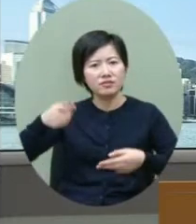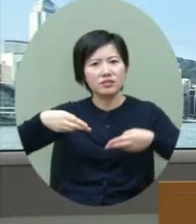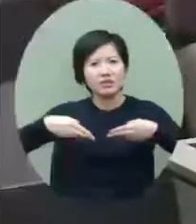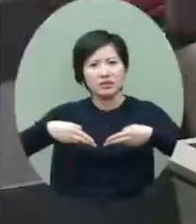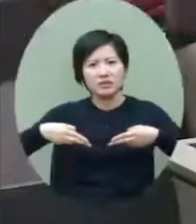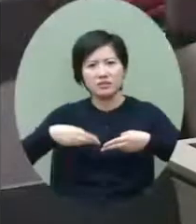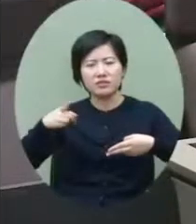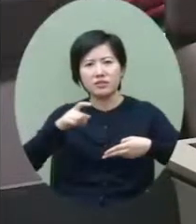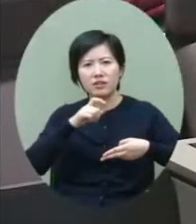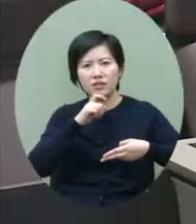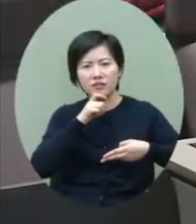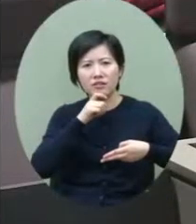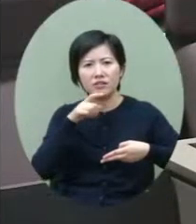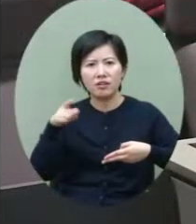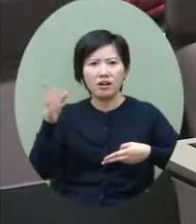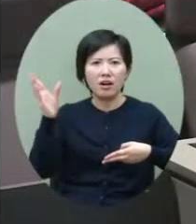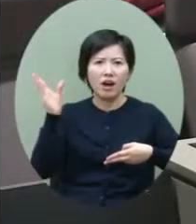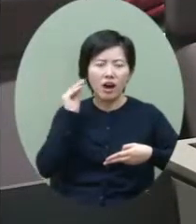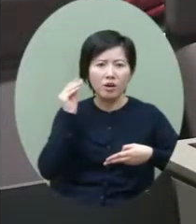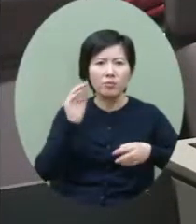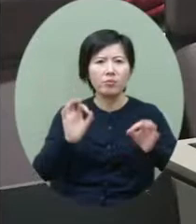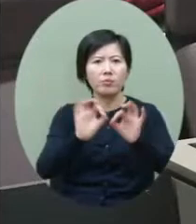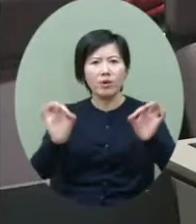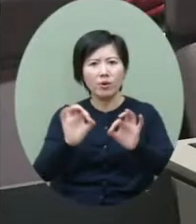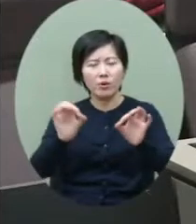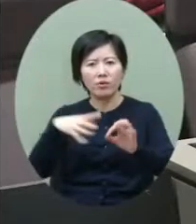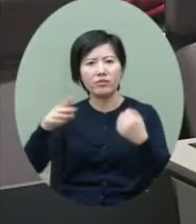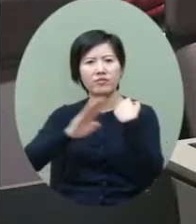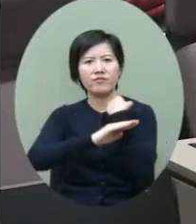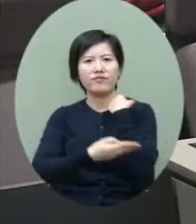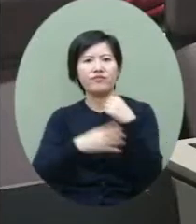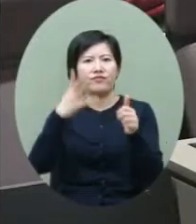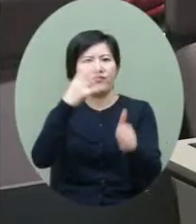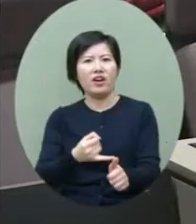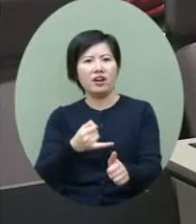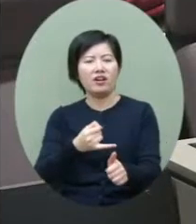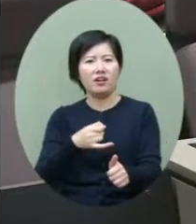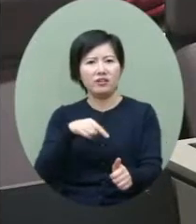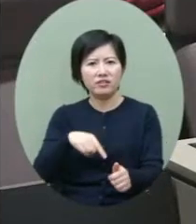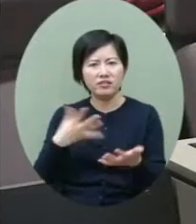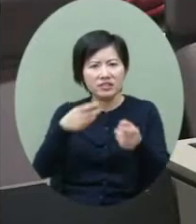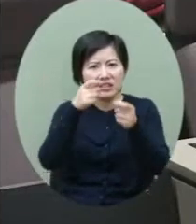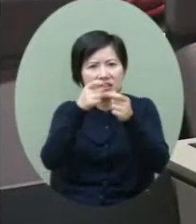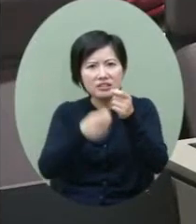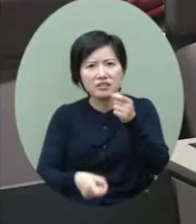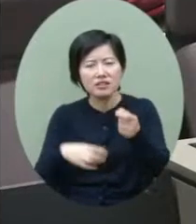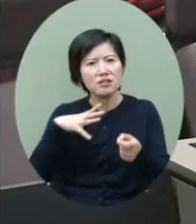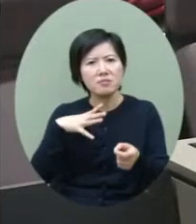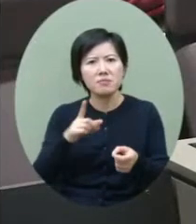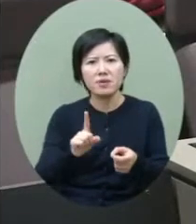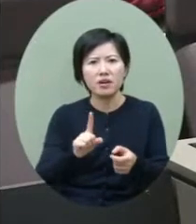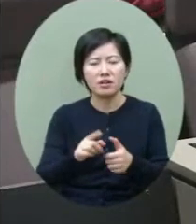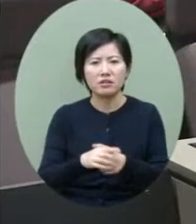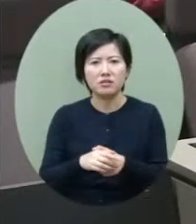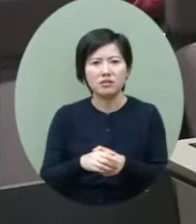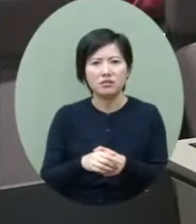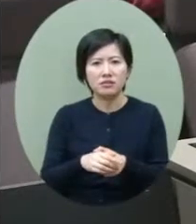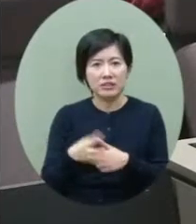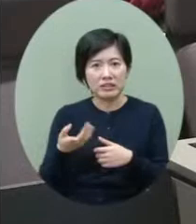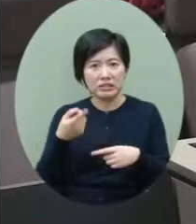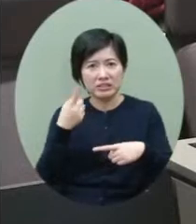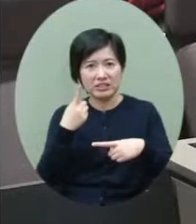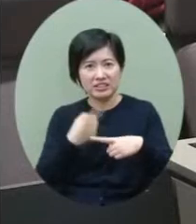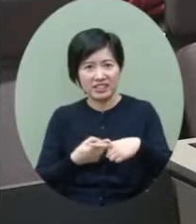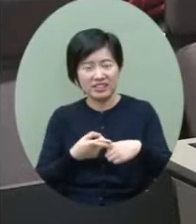A restaurant in Dongfa building this morning mentioned that they were